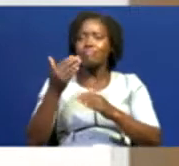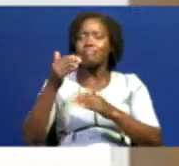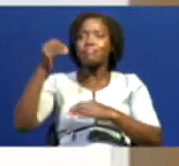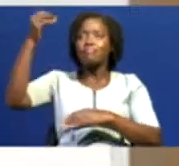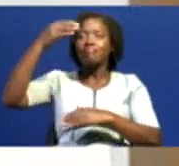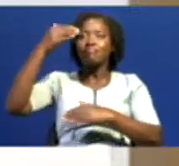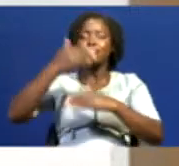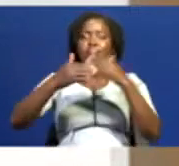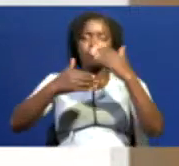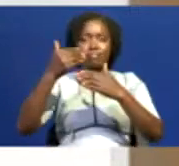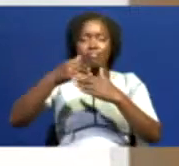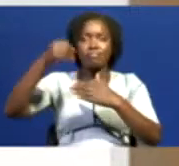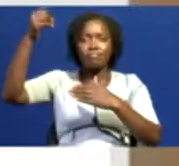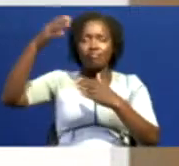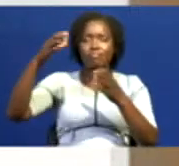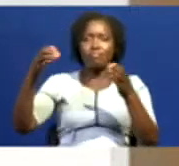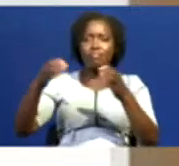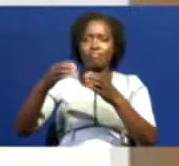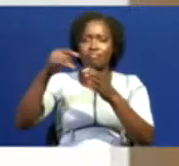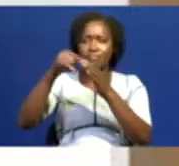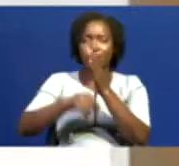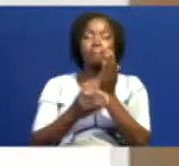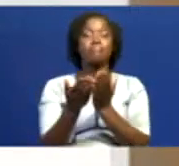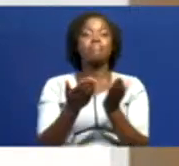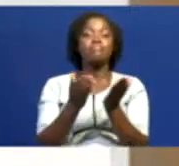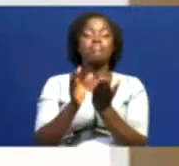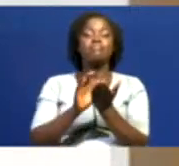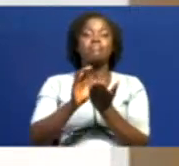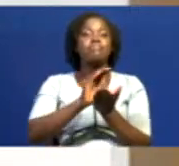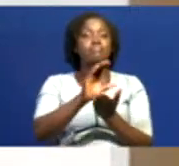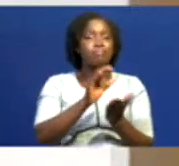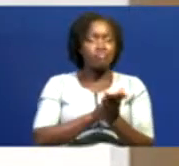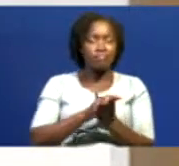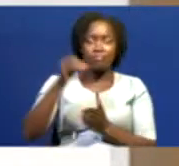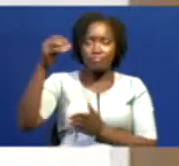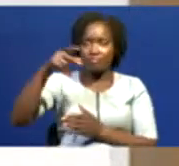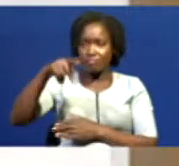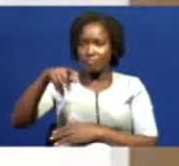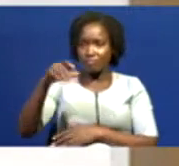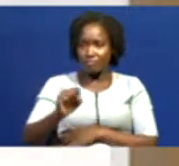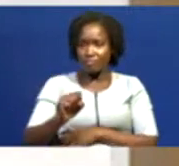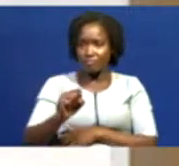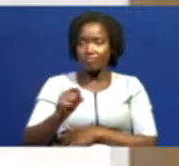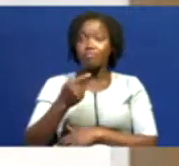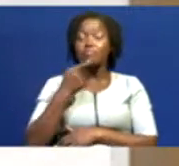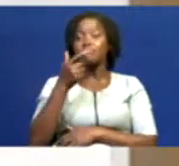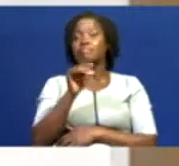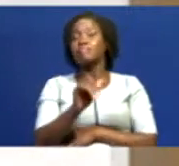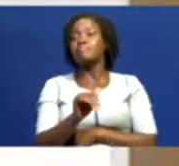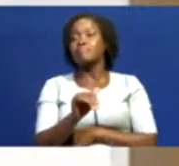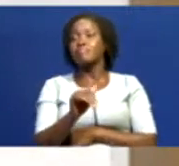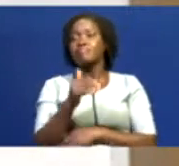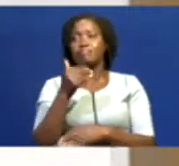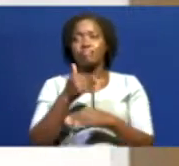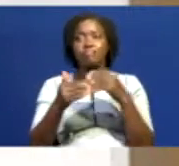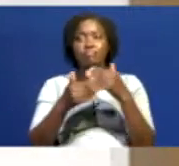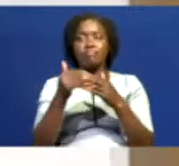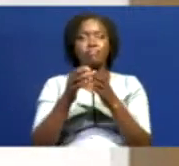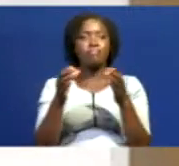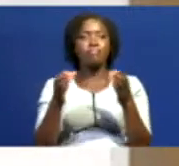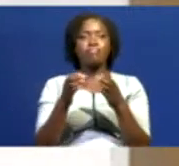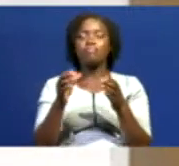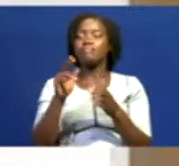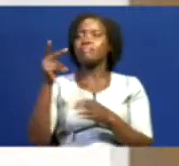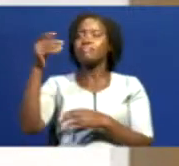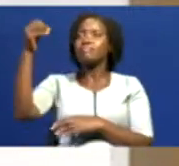tower infrastructure by power farms to deepen service delivery. Energy Principal Secretary Alex Wachira says the infrastructure by farms such as